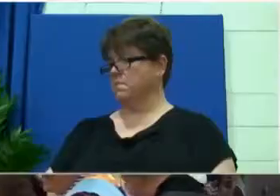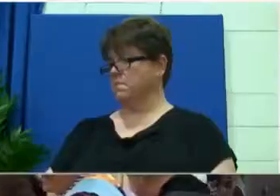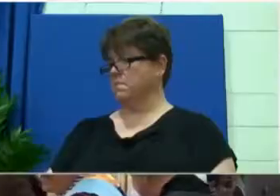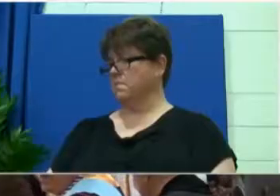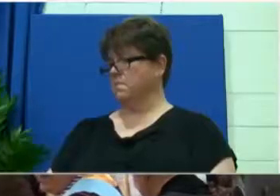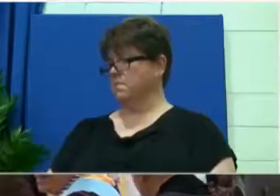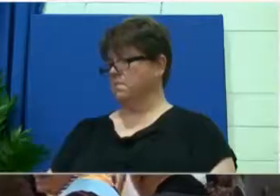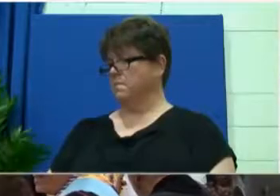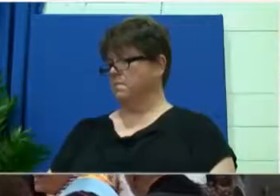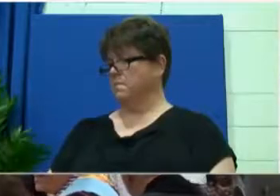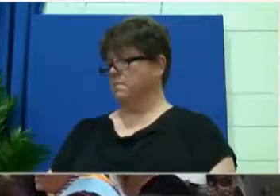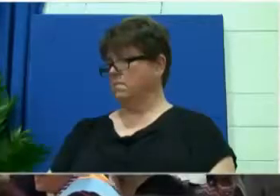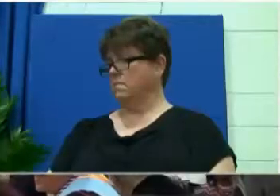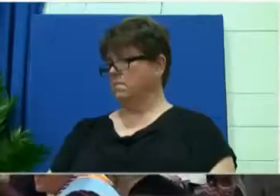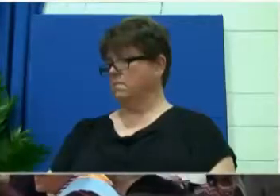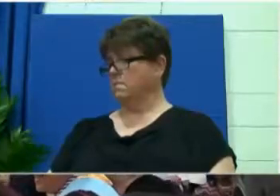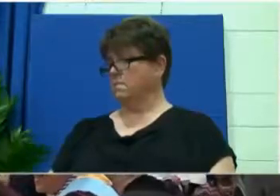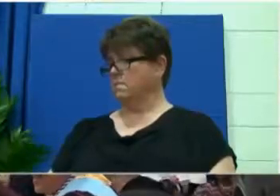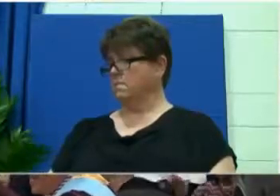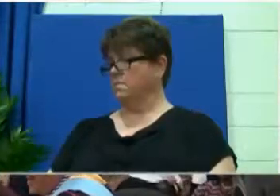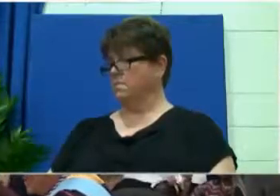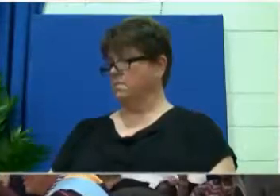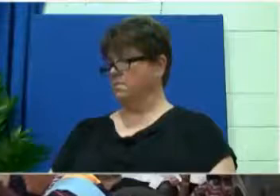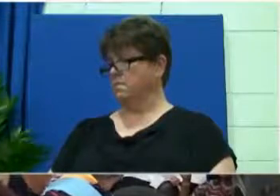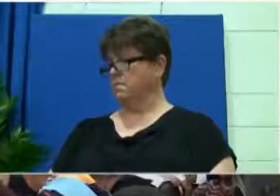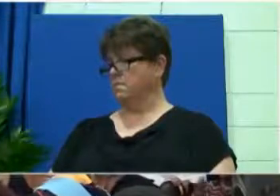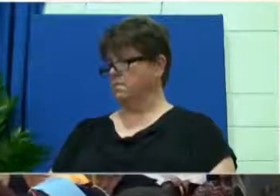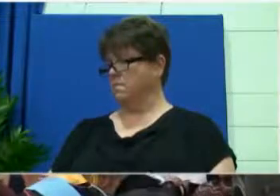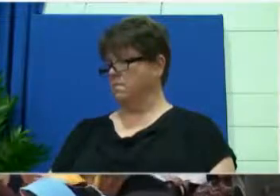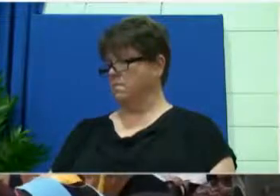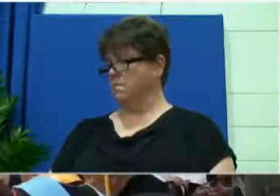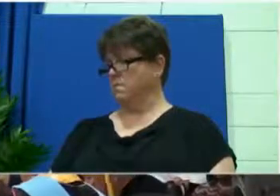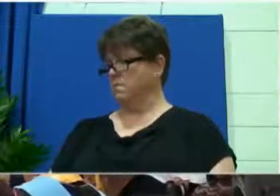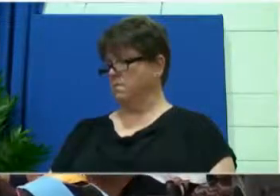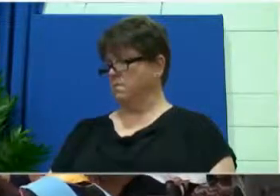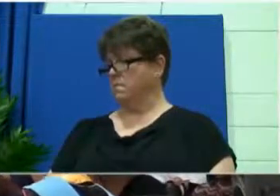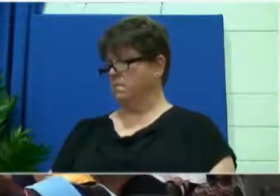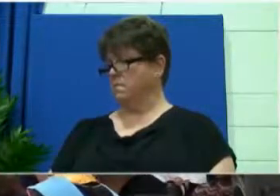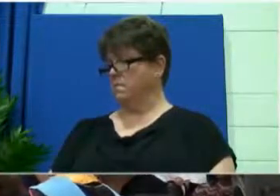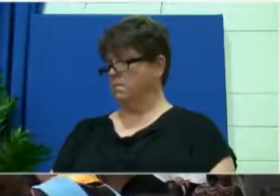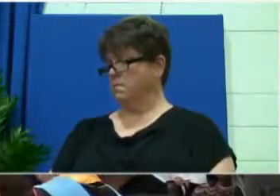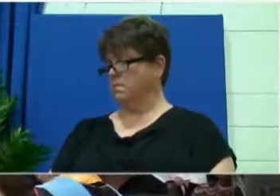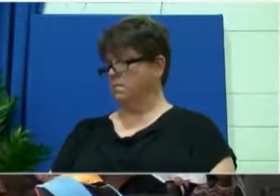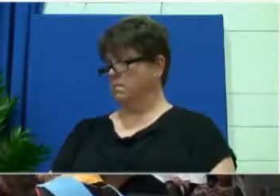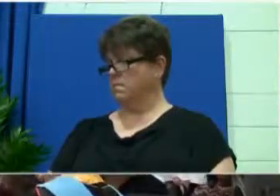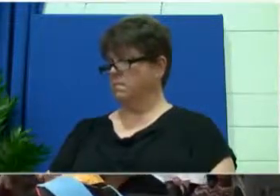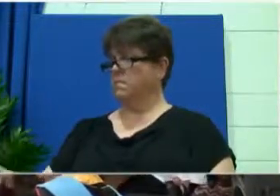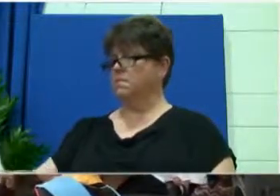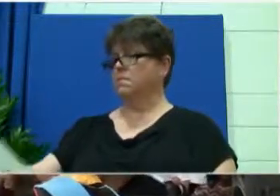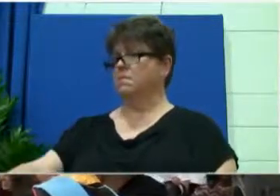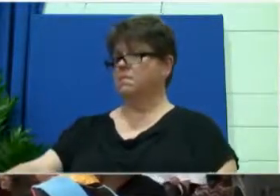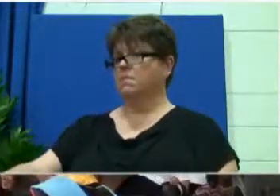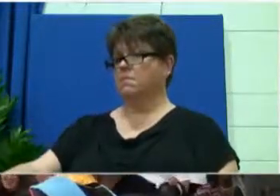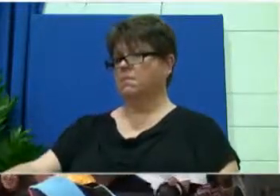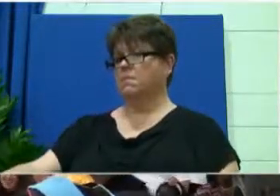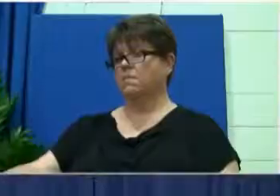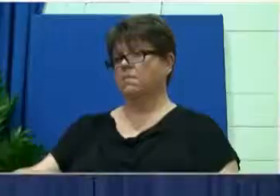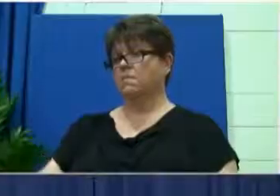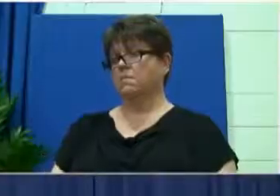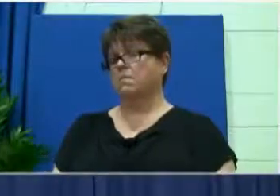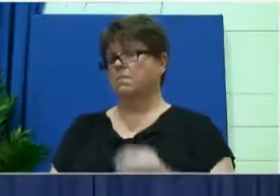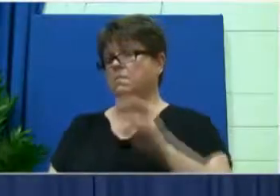Good job tonight. Caitlin Marie Morris, cum laude, Phi Theta Kappa, Associate in